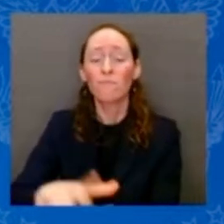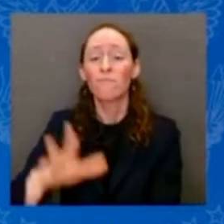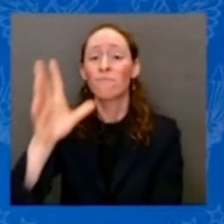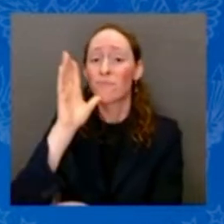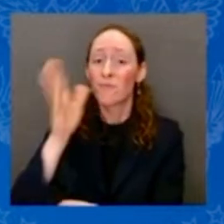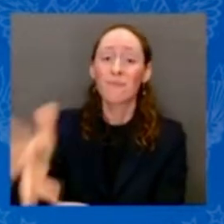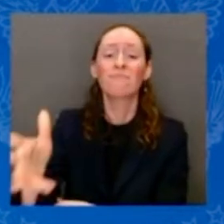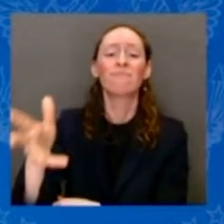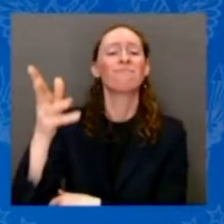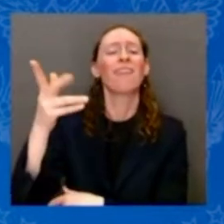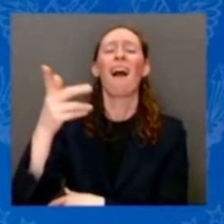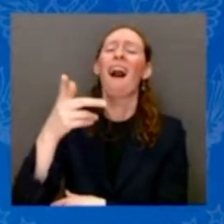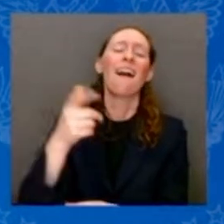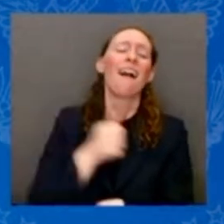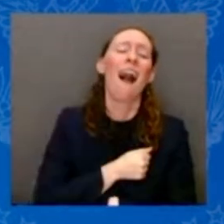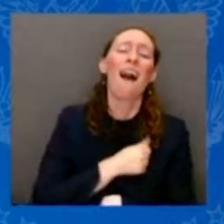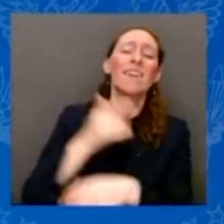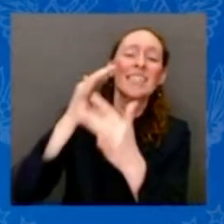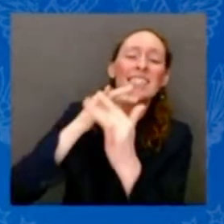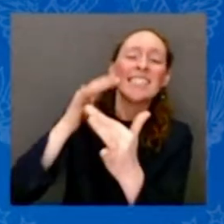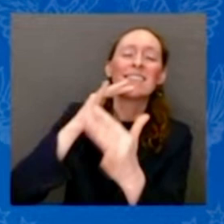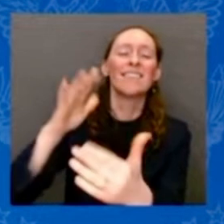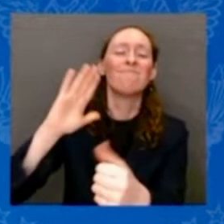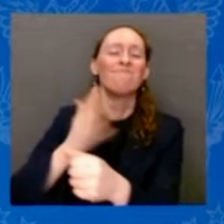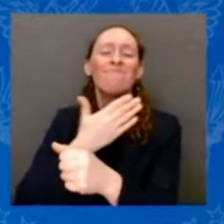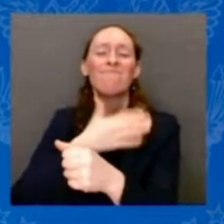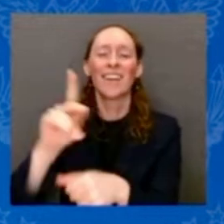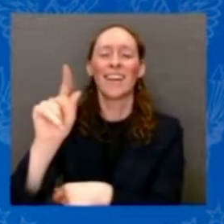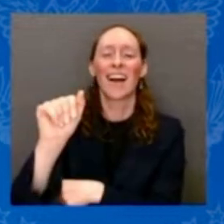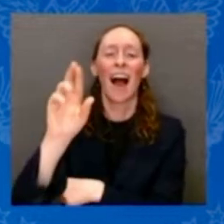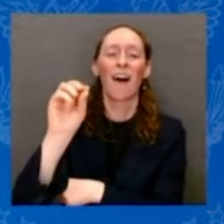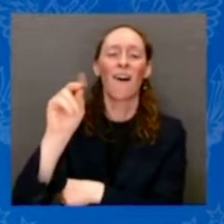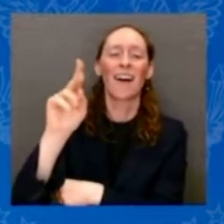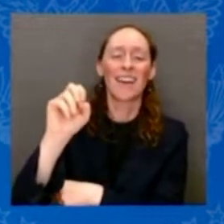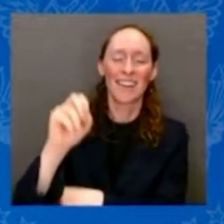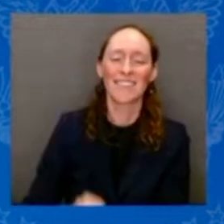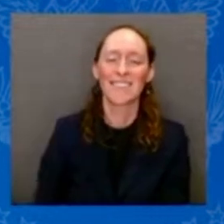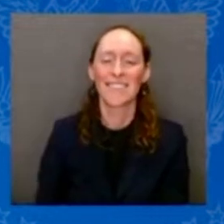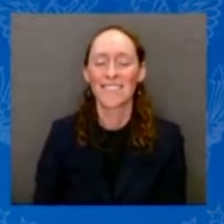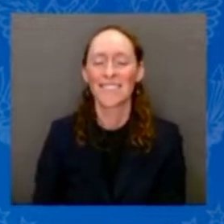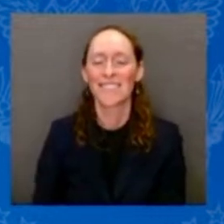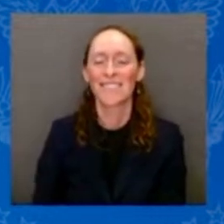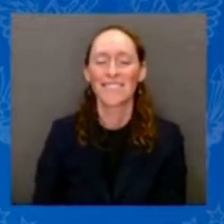A giver and an adventurer who loved to explore new foods and travel the world.